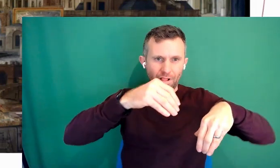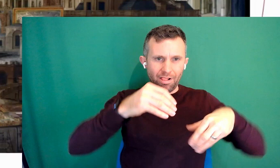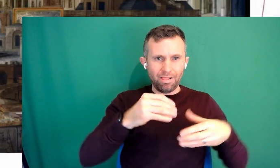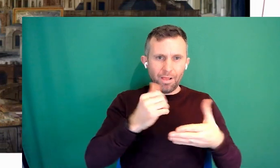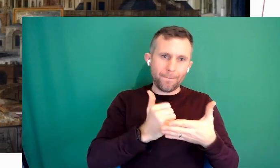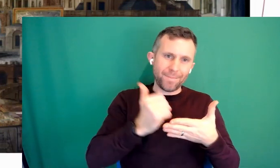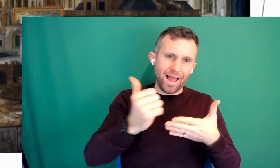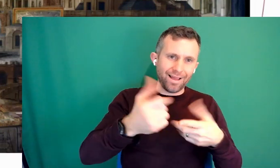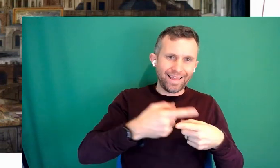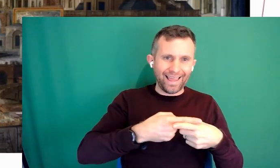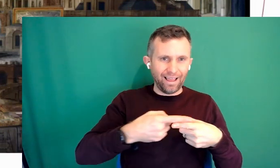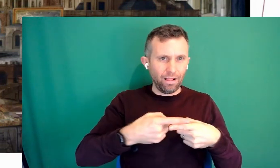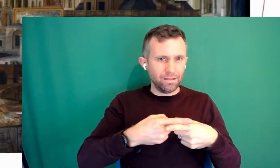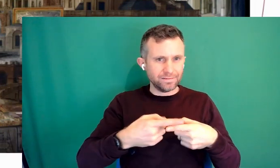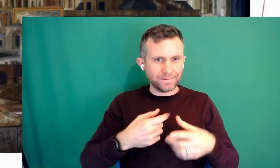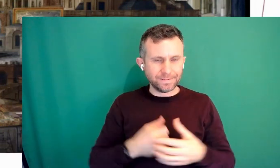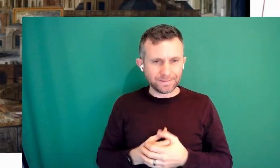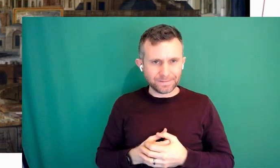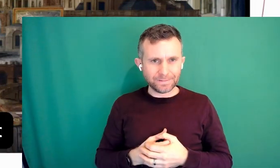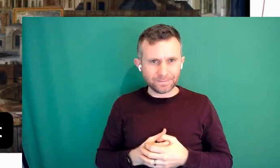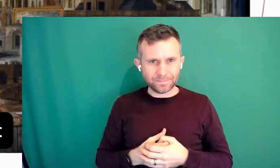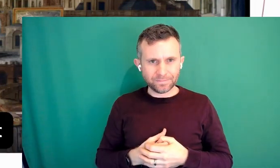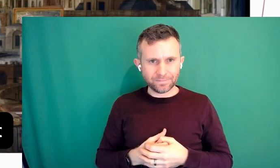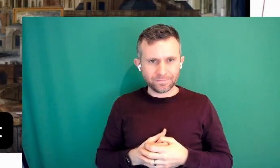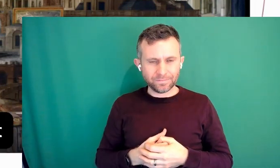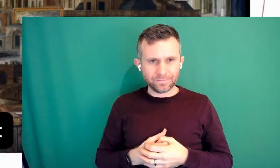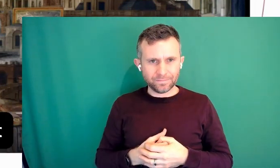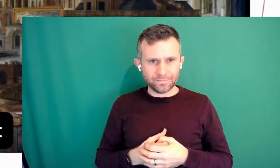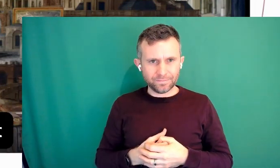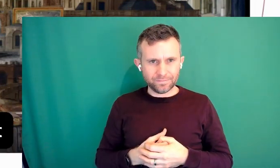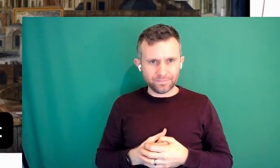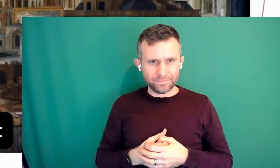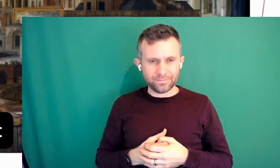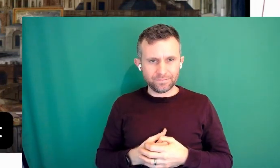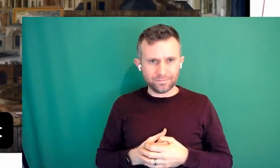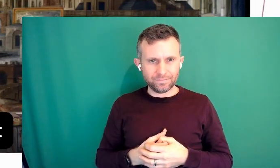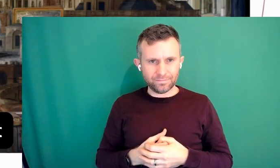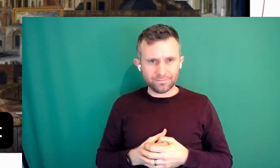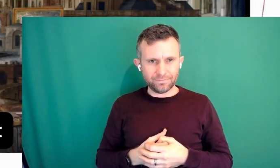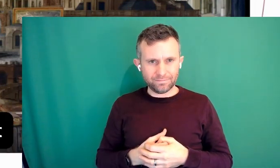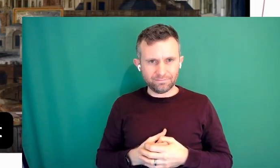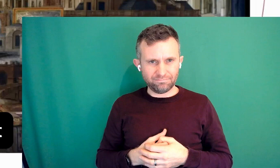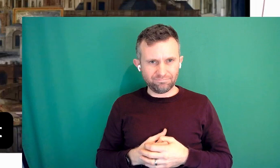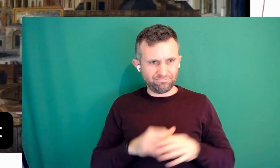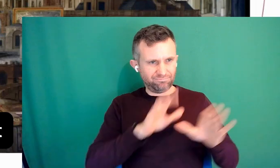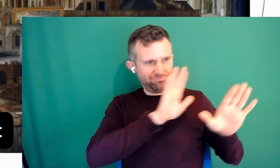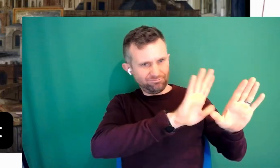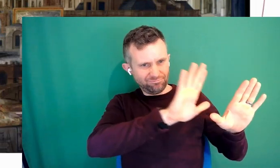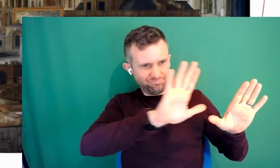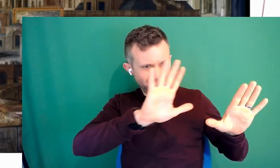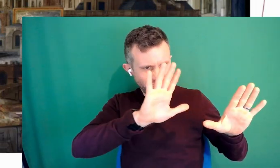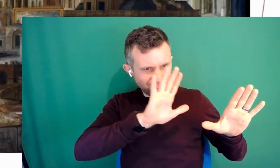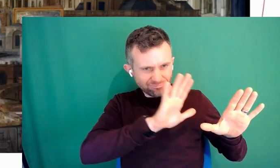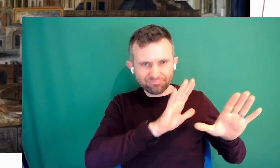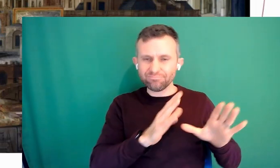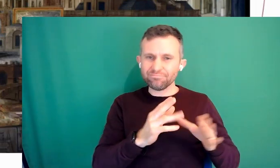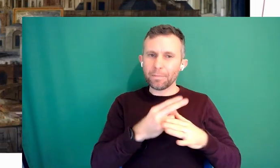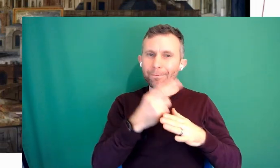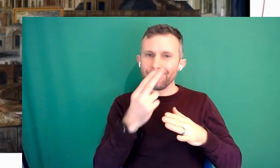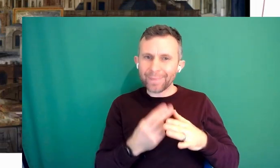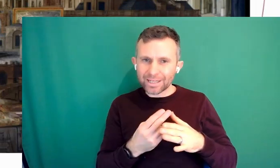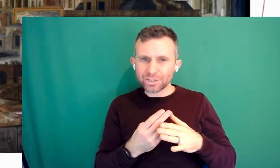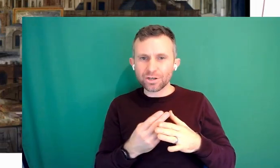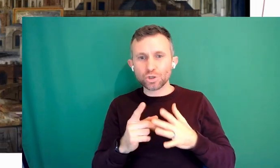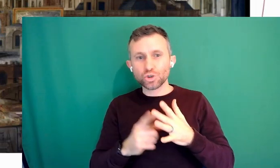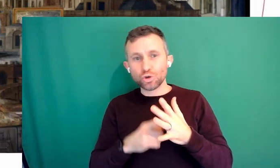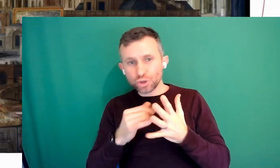for 45 years, and it was so famous that Tsar Alexander I, when in London